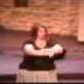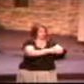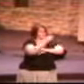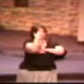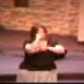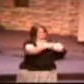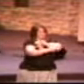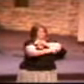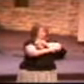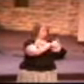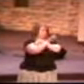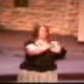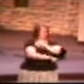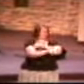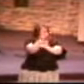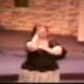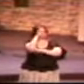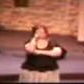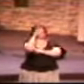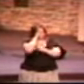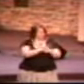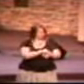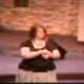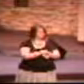by the devil